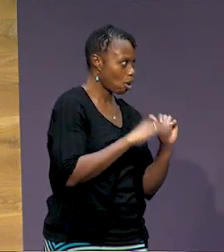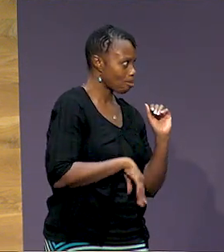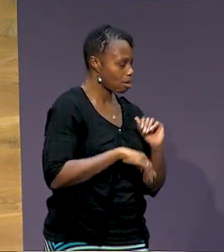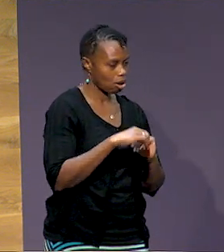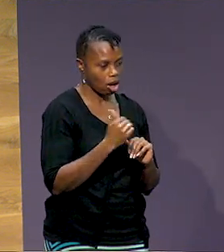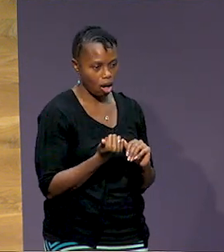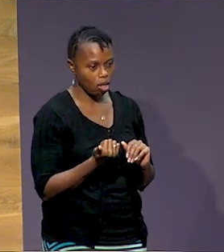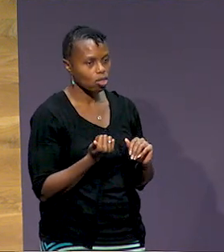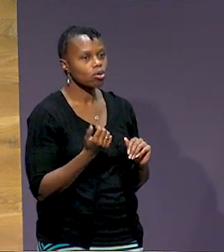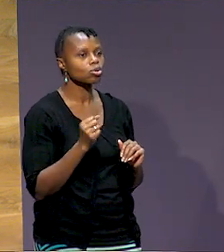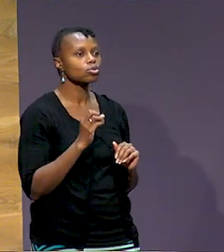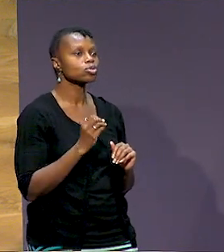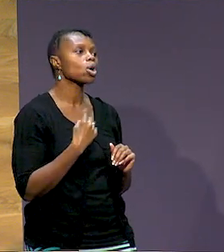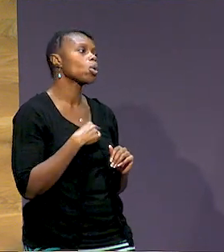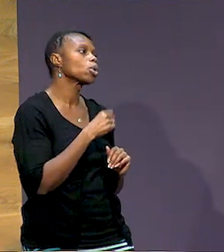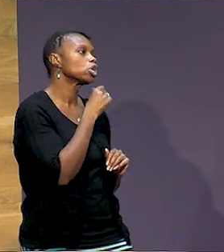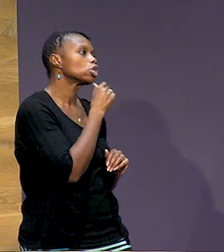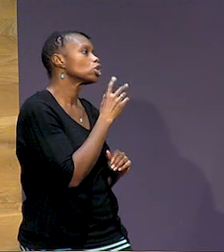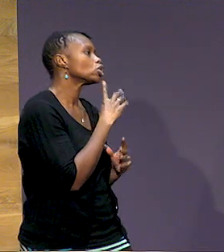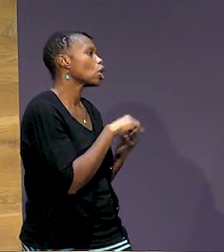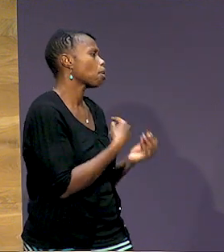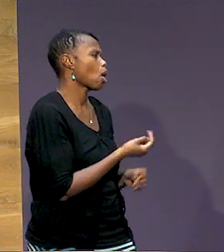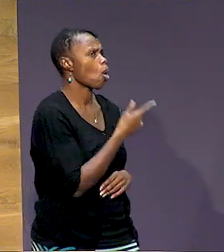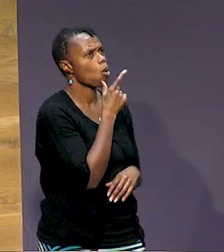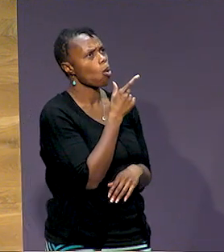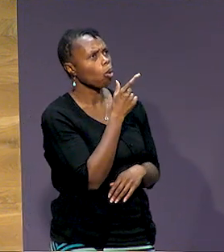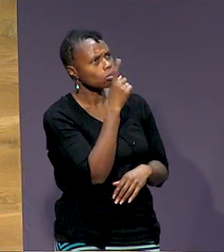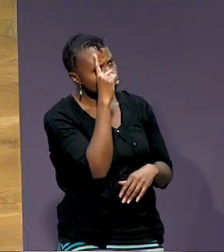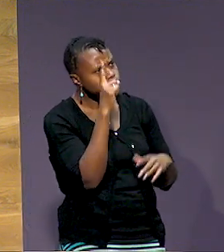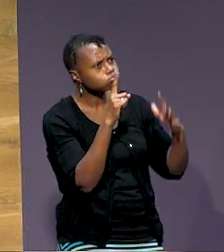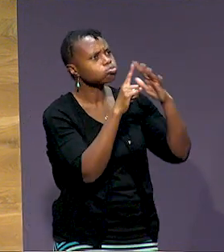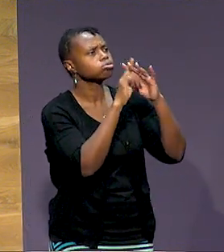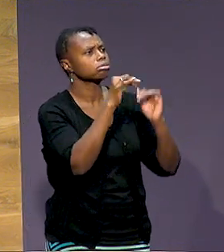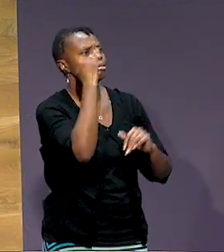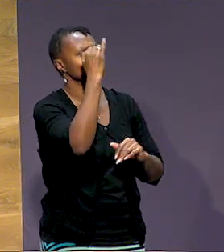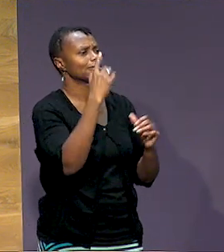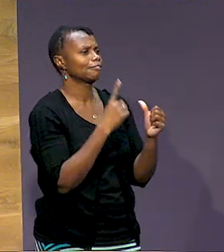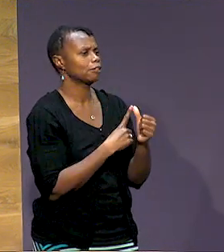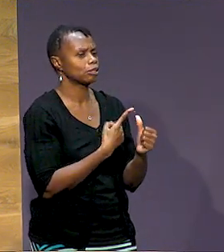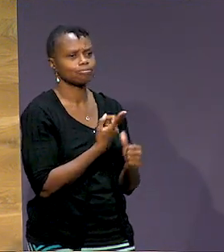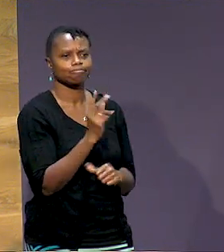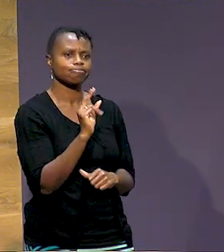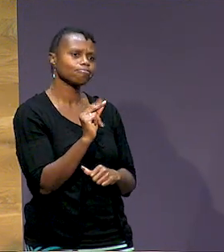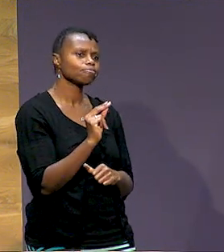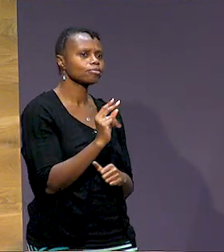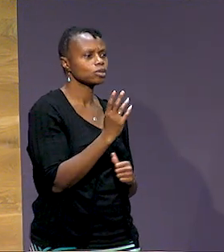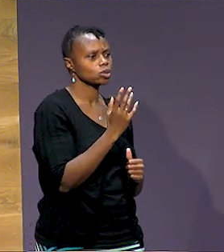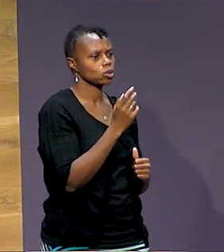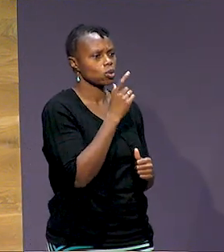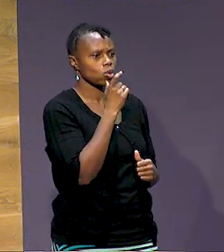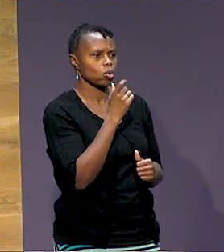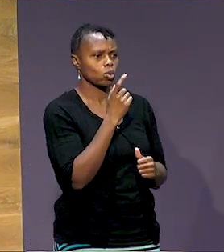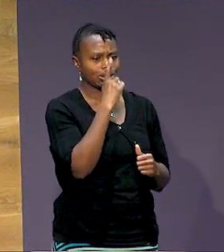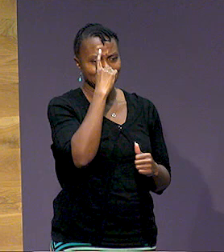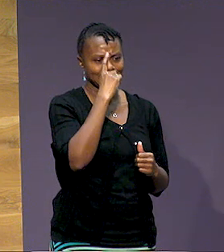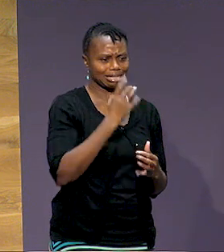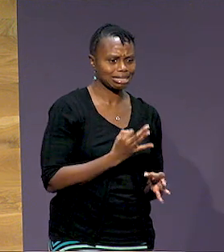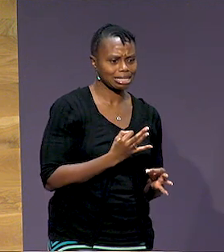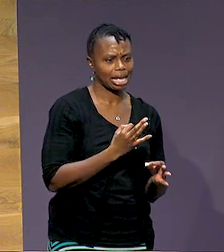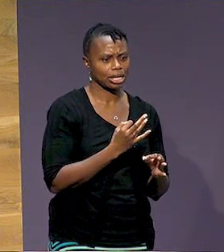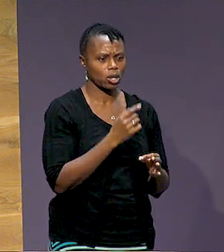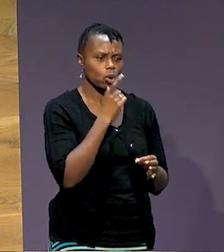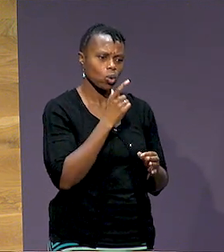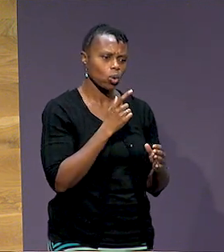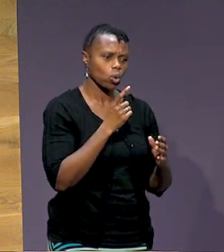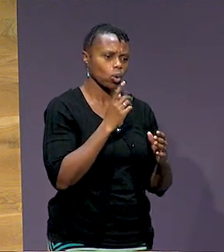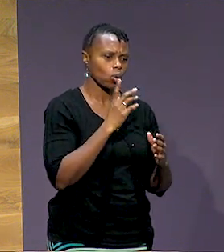talk about, okay, who came up with the idea first, or who makes sure that we all met first. We just always talk about